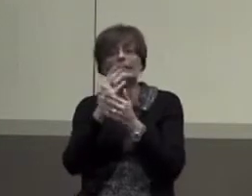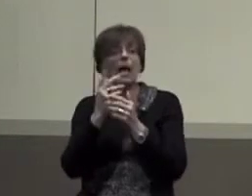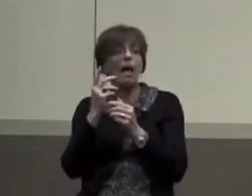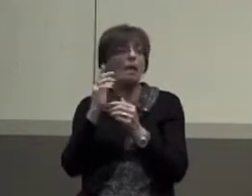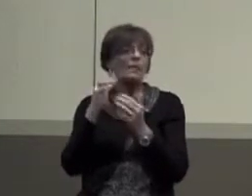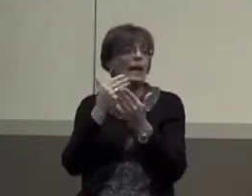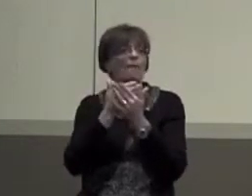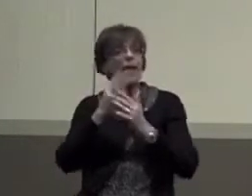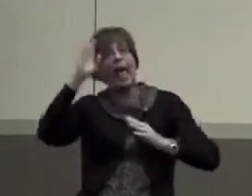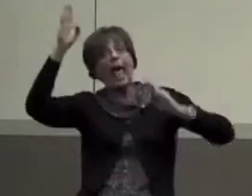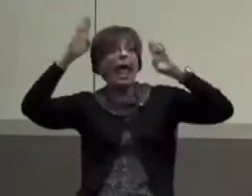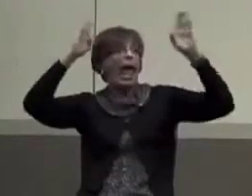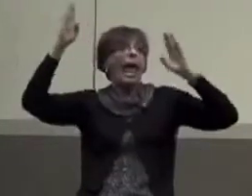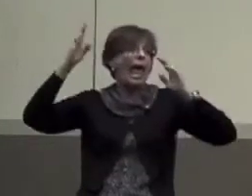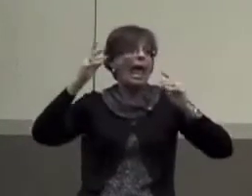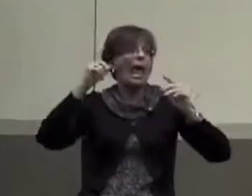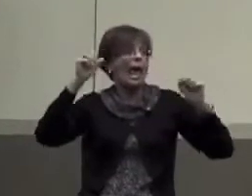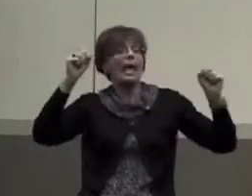Yeah.